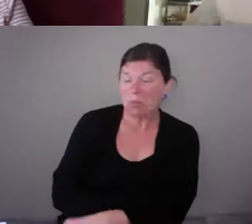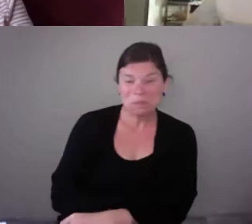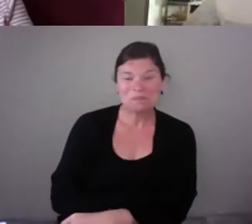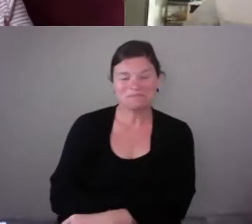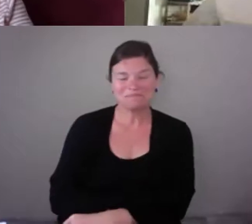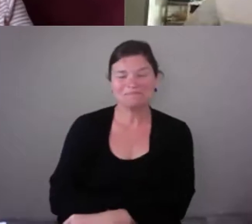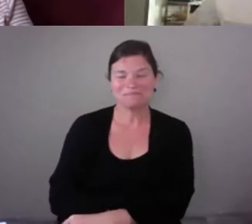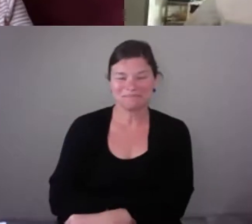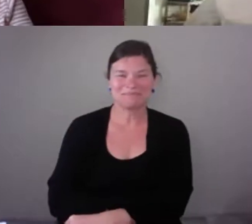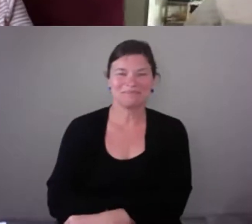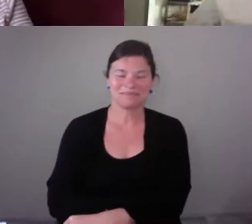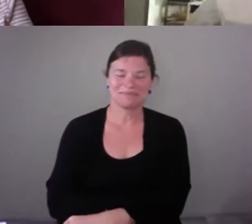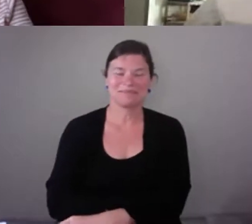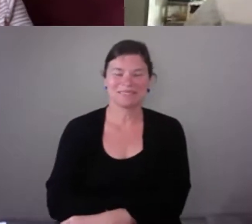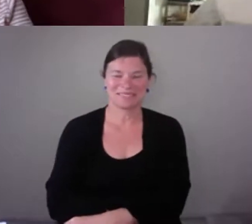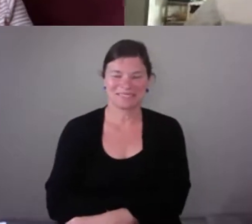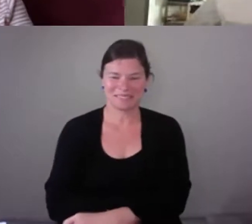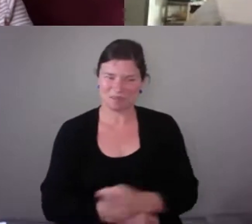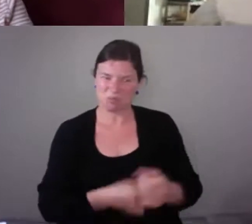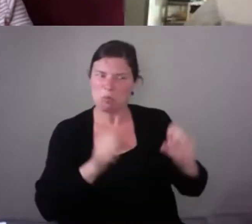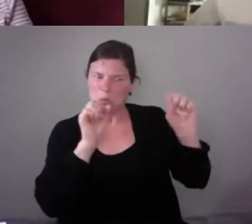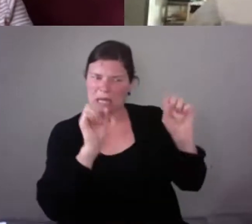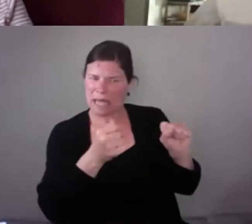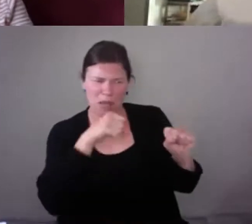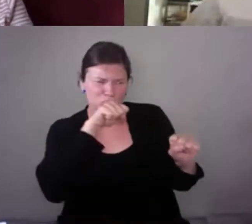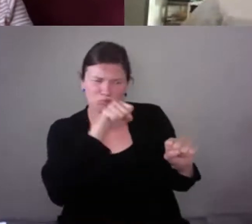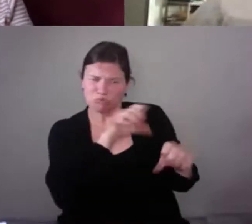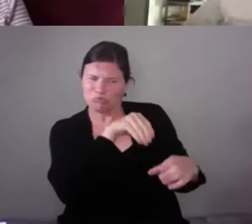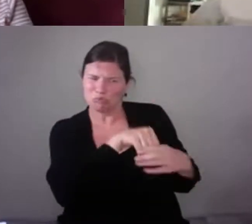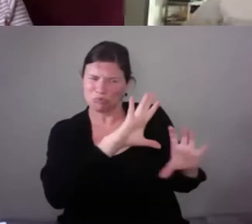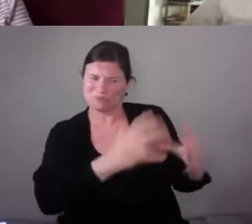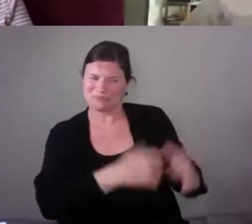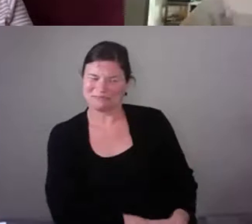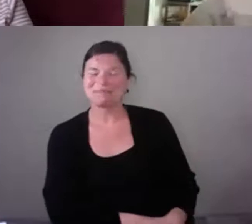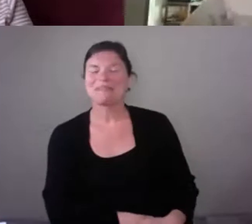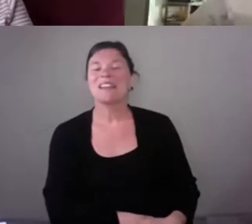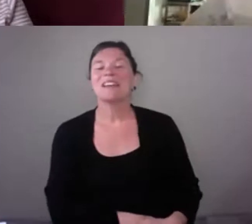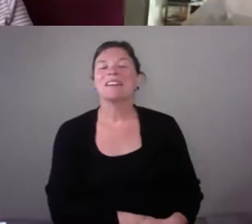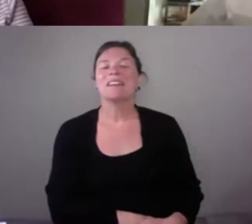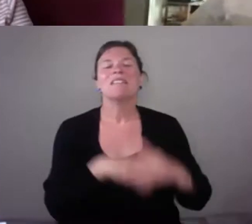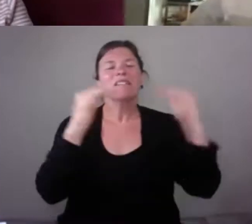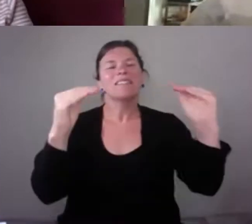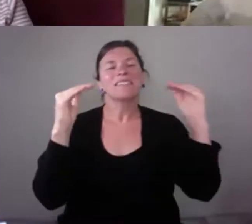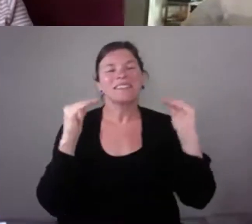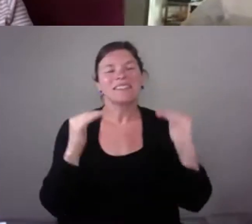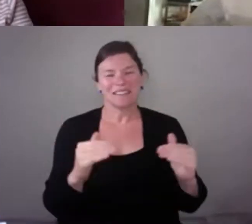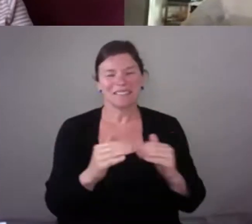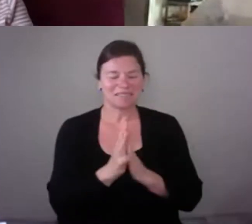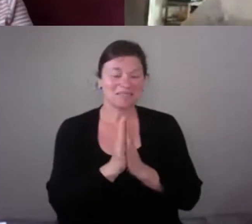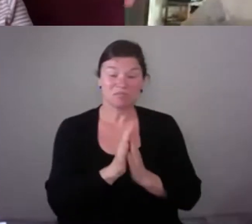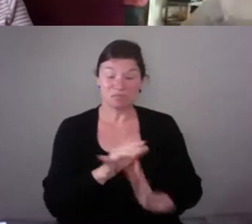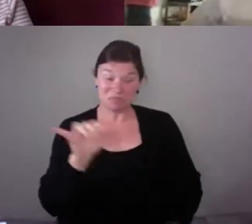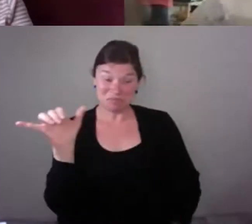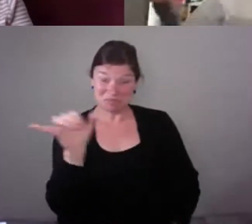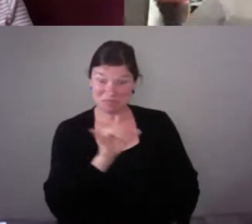We we can do that. I would love to do that. And then not only that, but then you were in